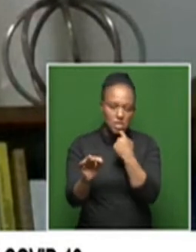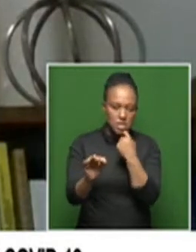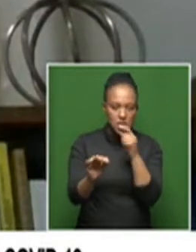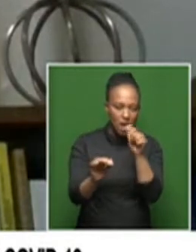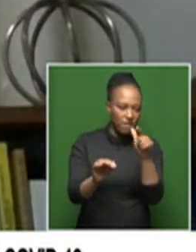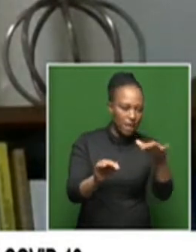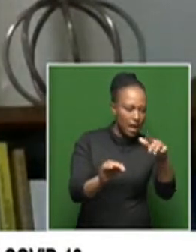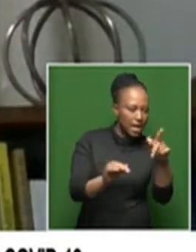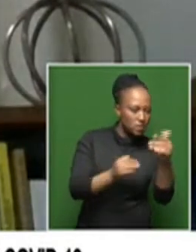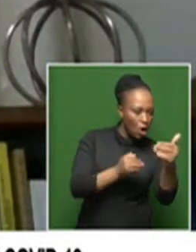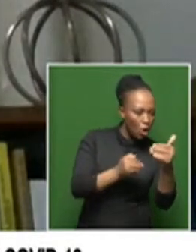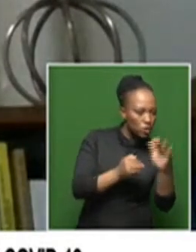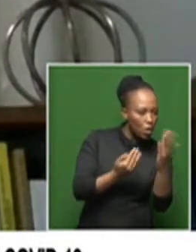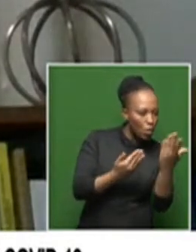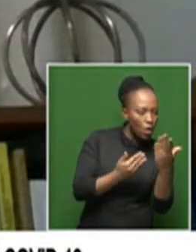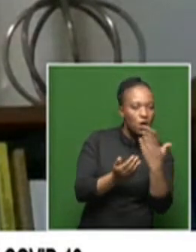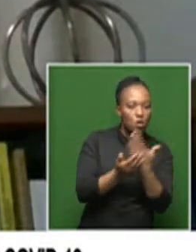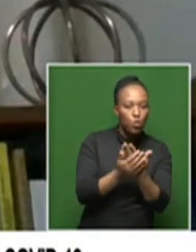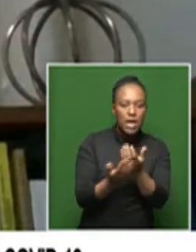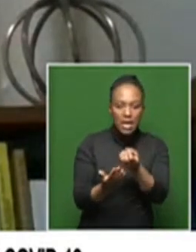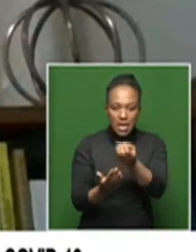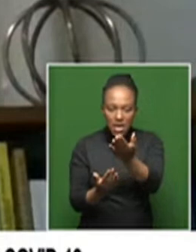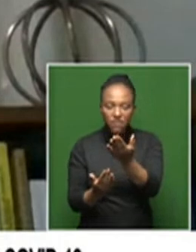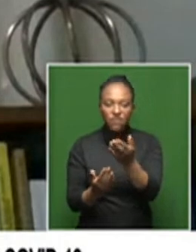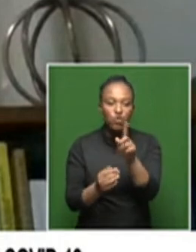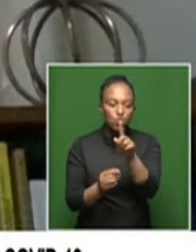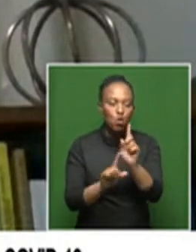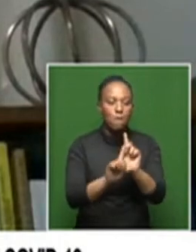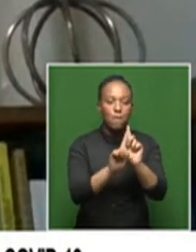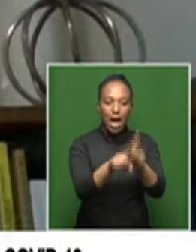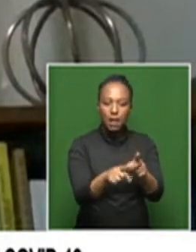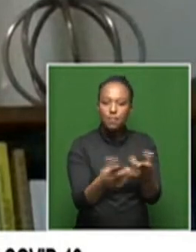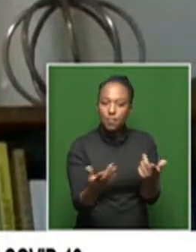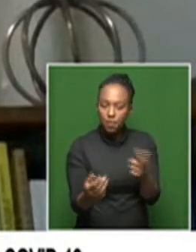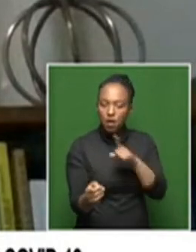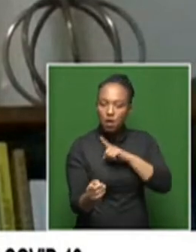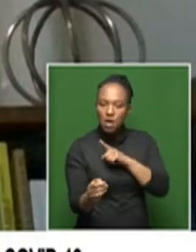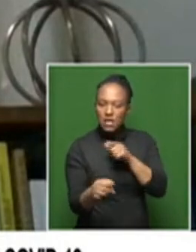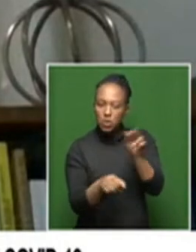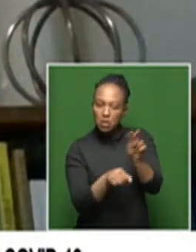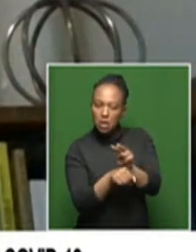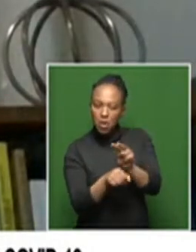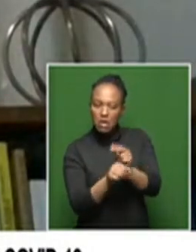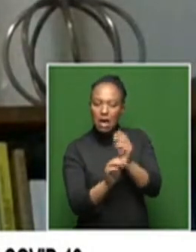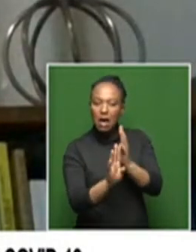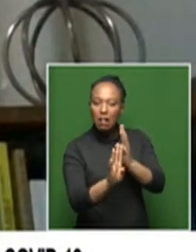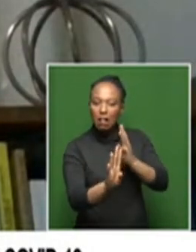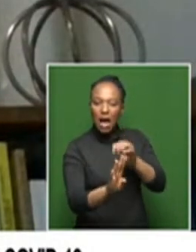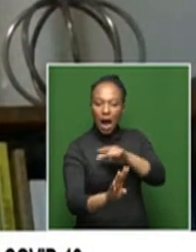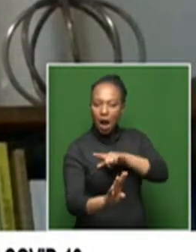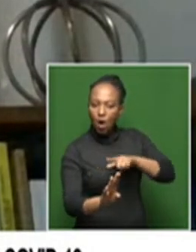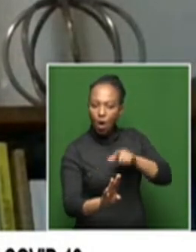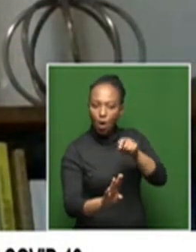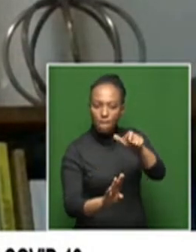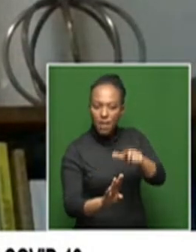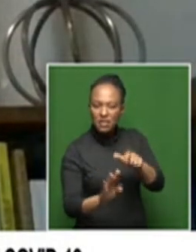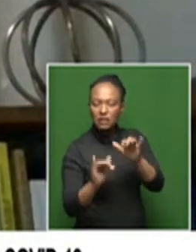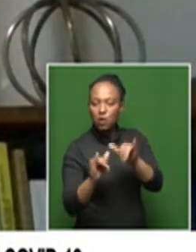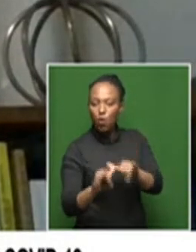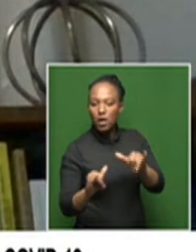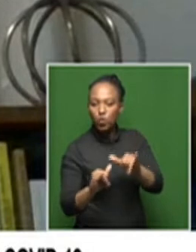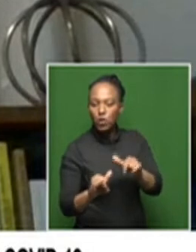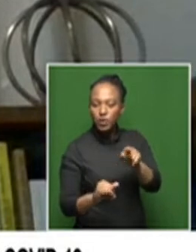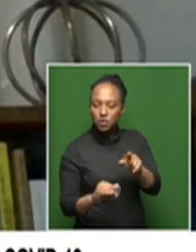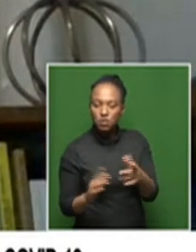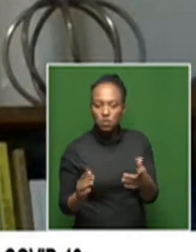site closer where you can be assigned, or monitoring how long the queue is of a person. So how